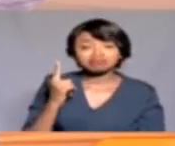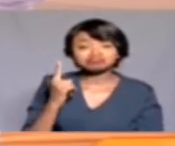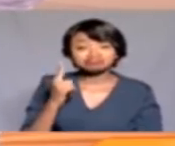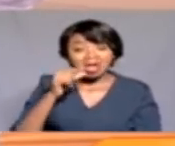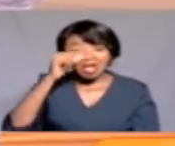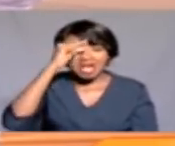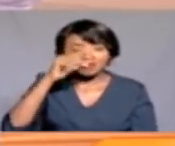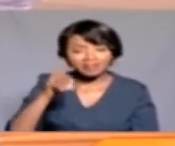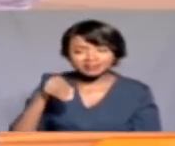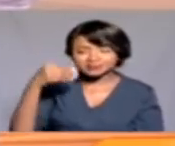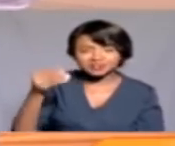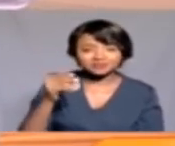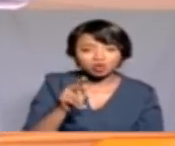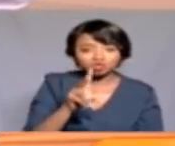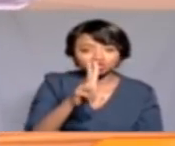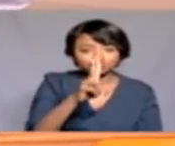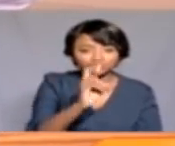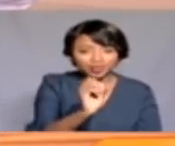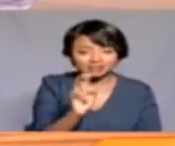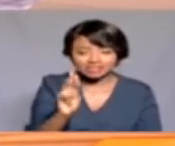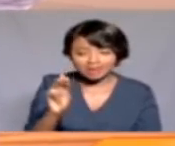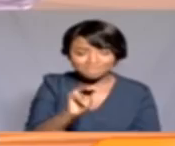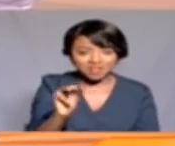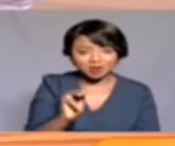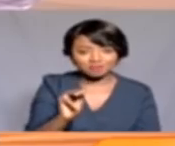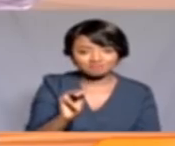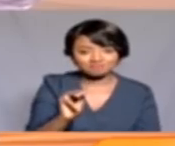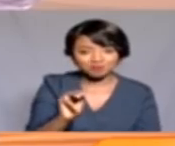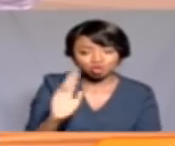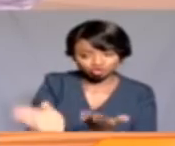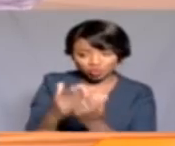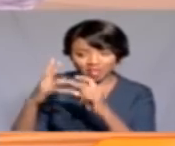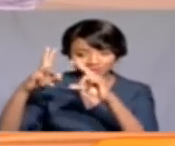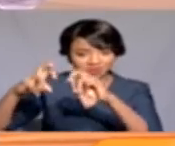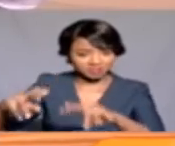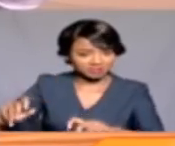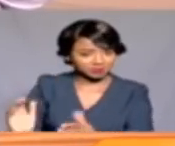this, 20 million shillings into the research.